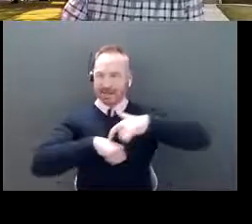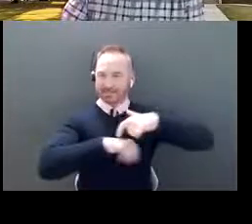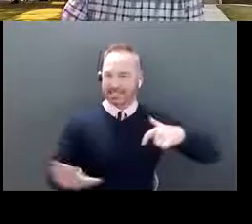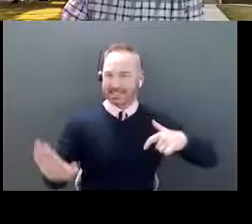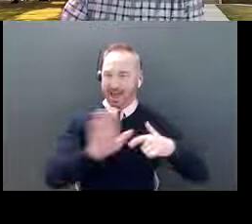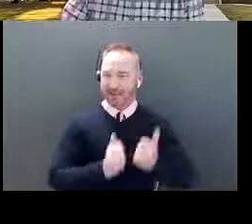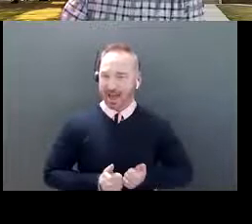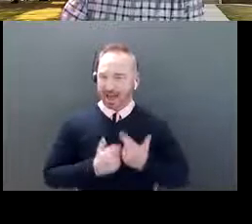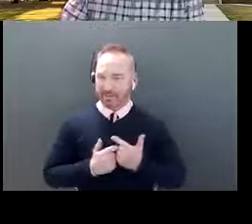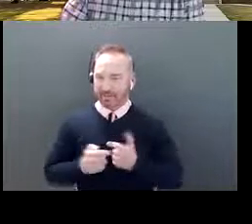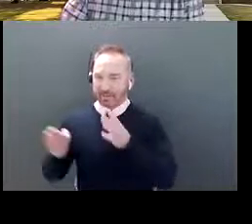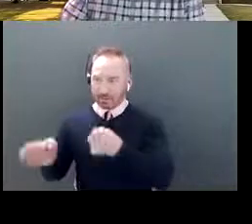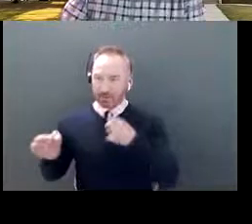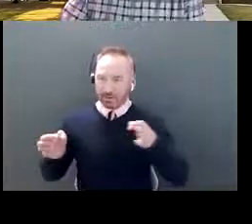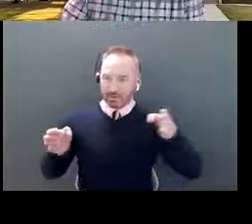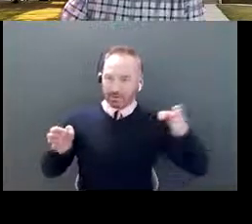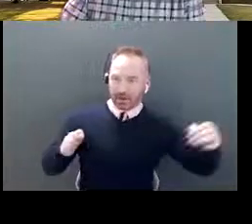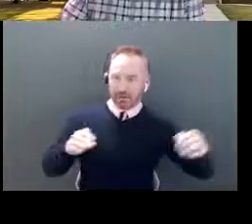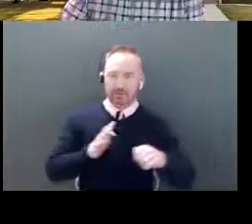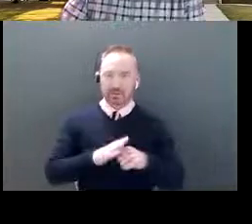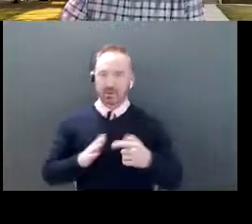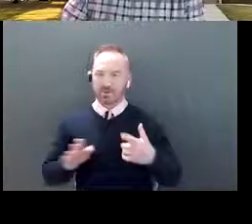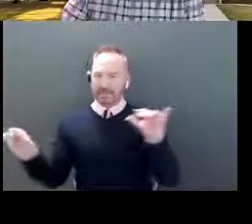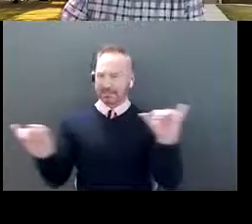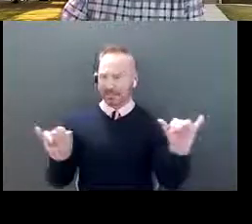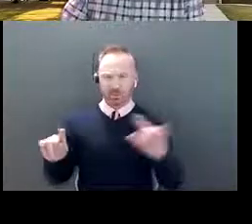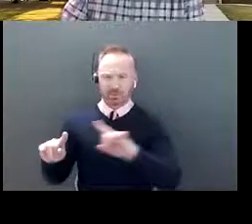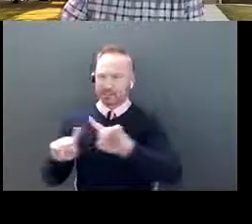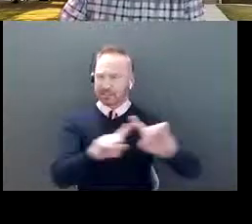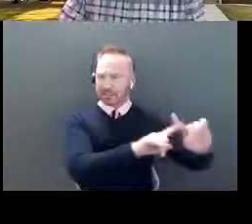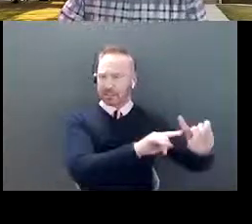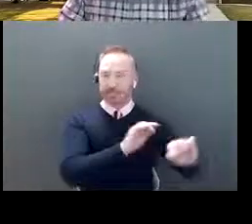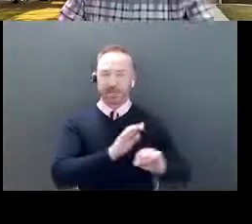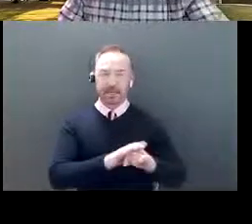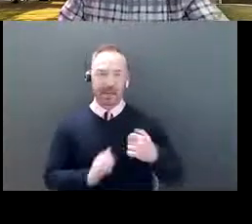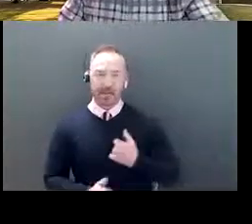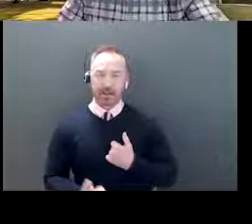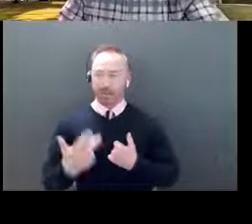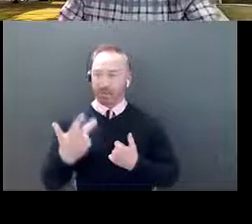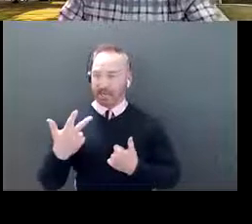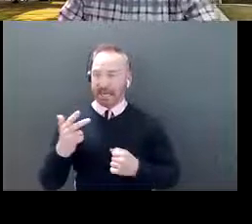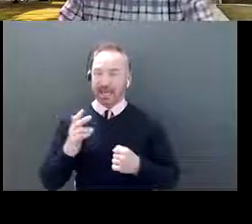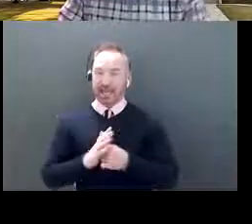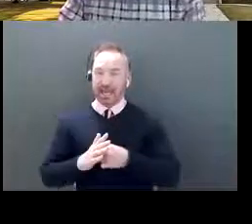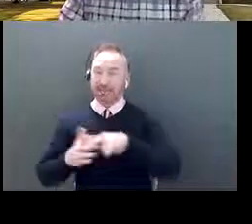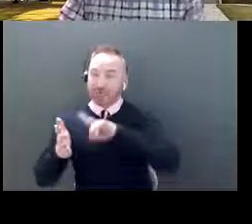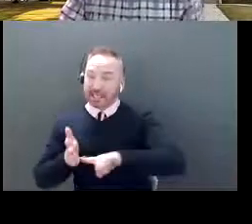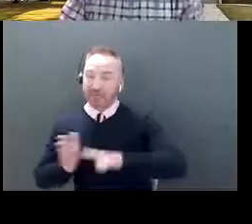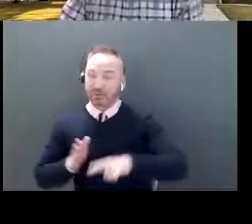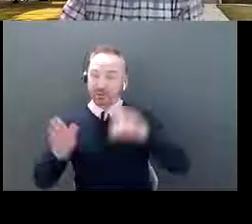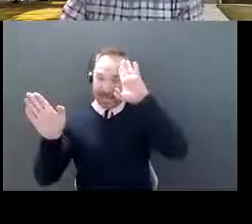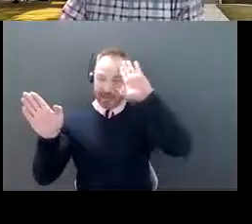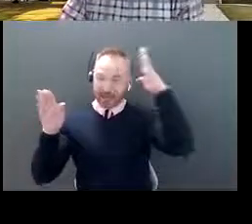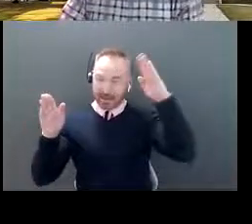you know, what are those differences? And then we have three sort of competing research paradigms that have their own mandates and